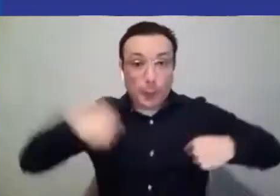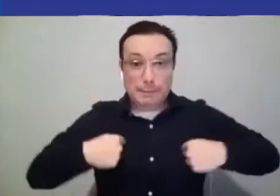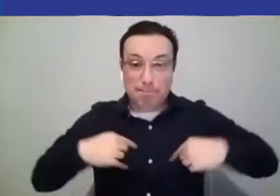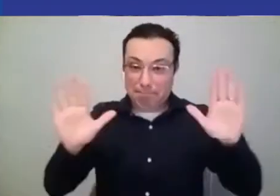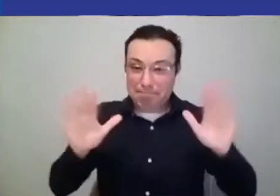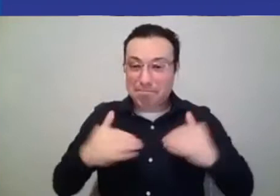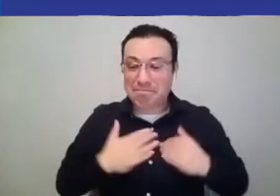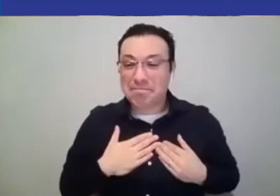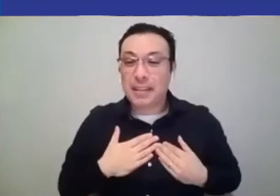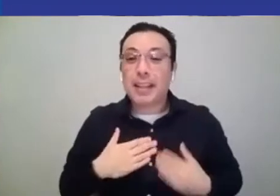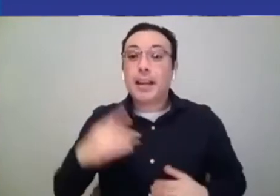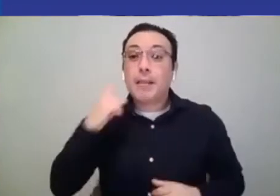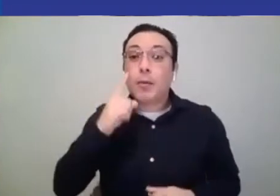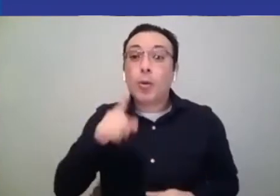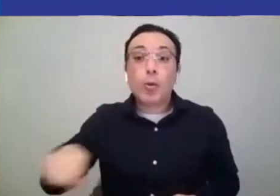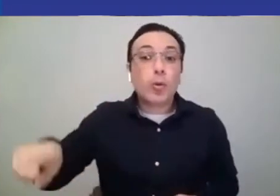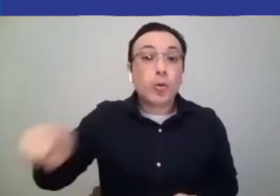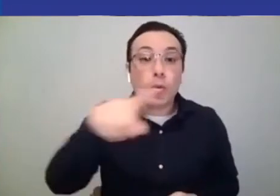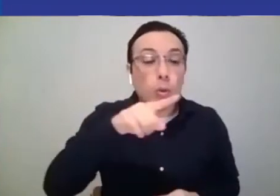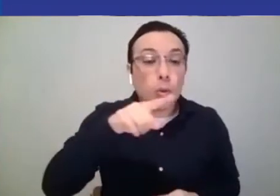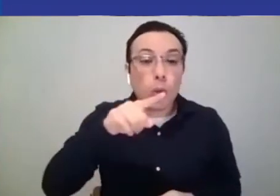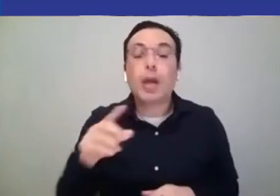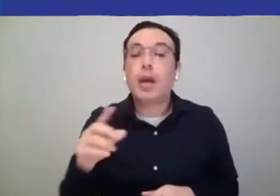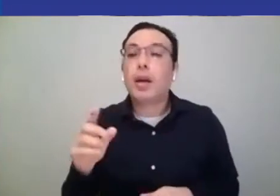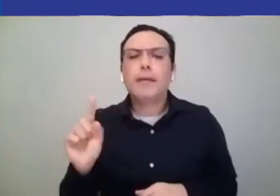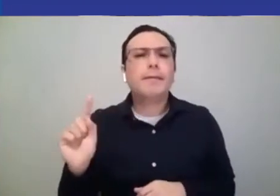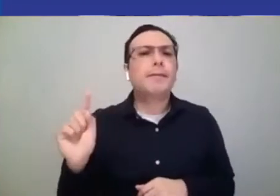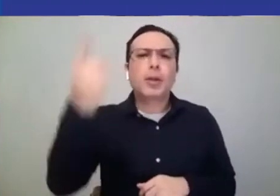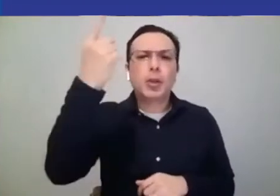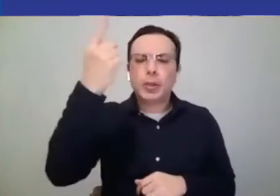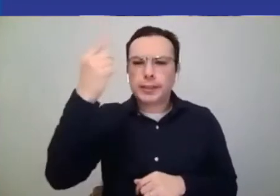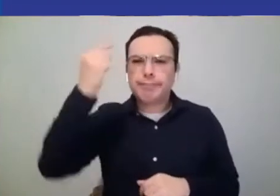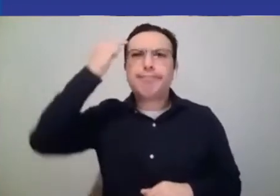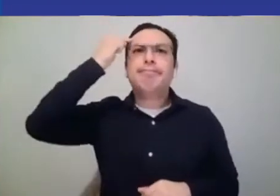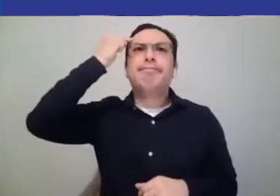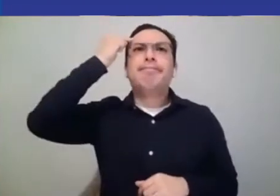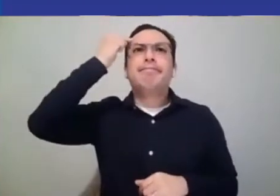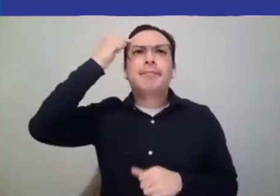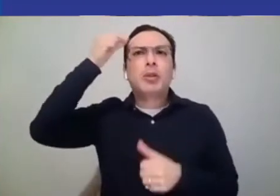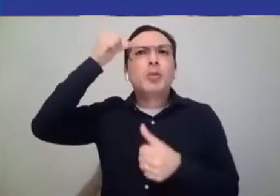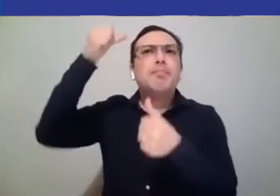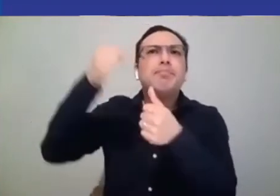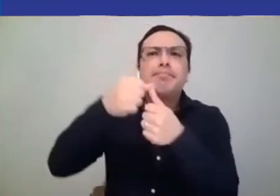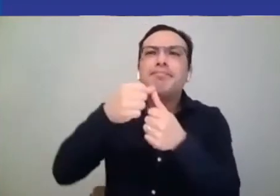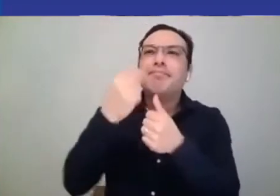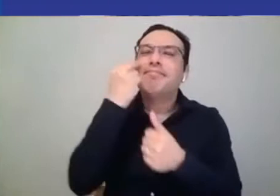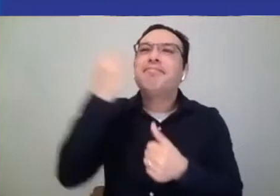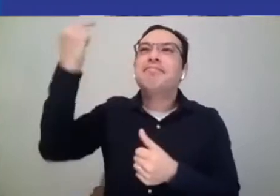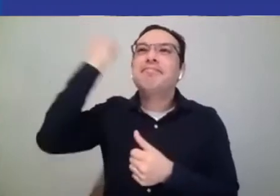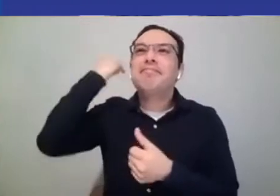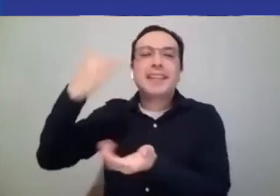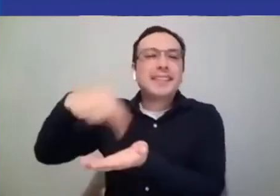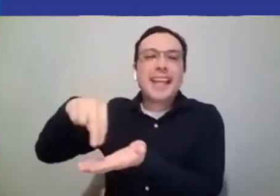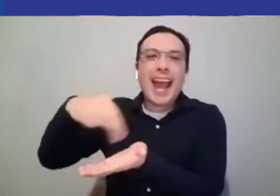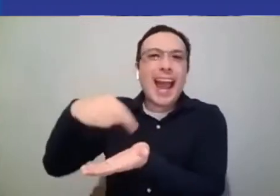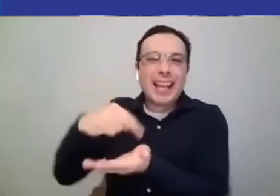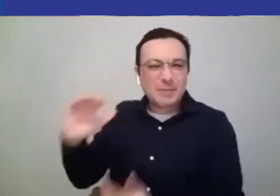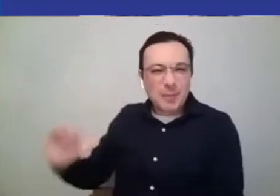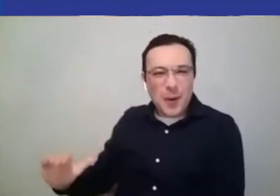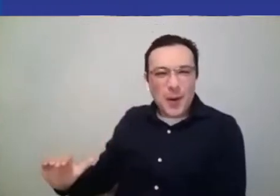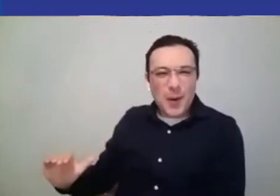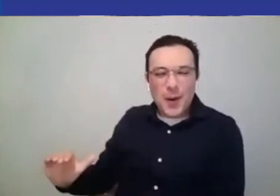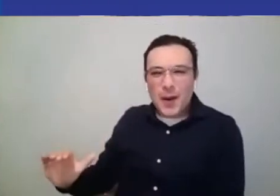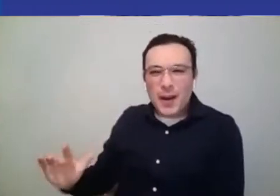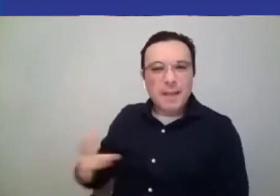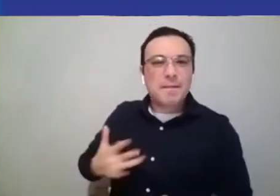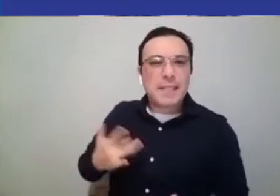up to the three of you. What's your first memory of dance, and how did it make you feel?